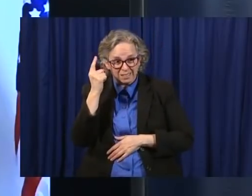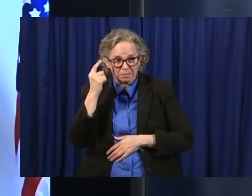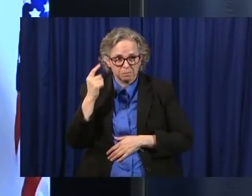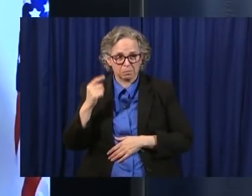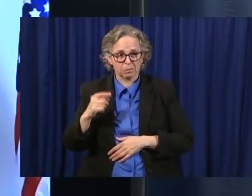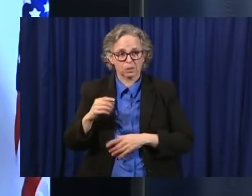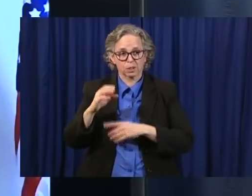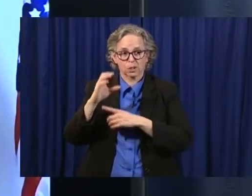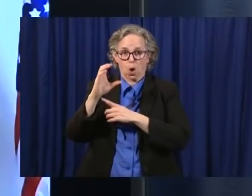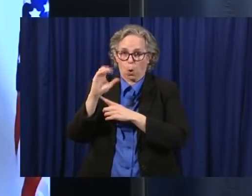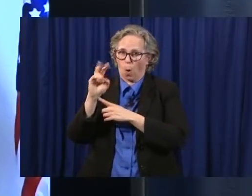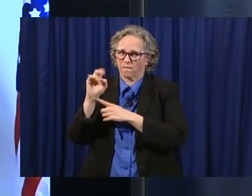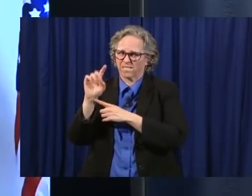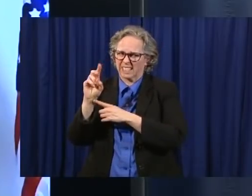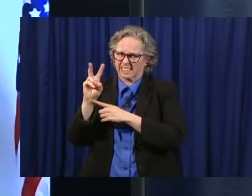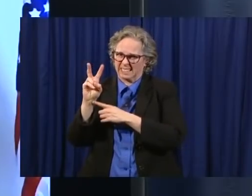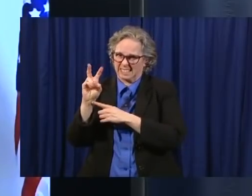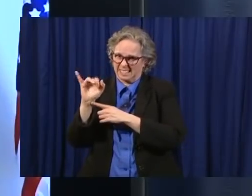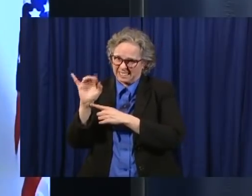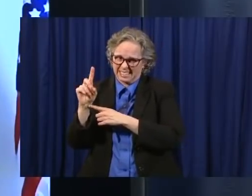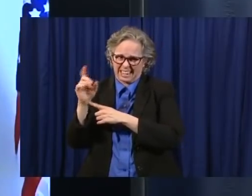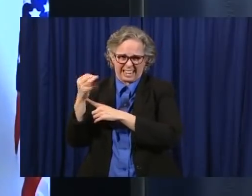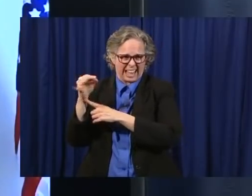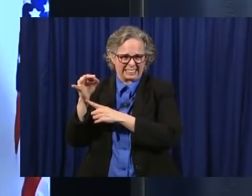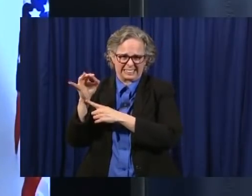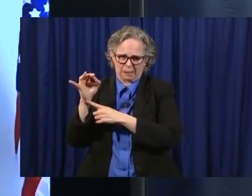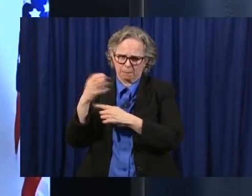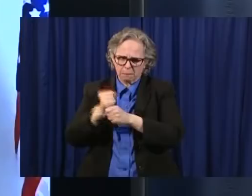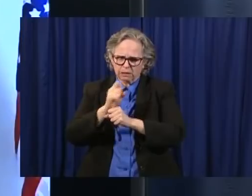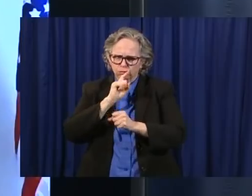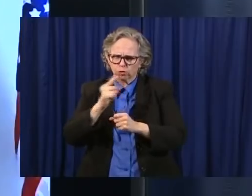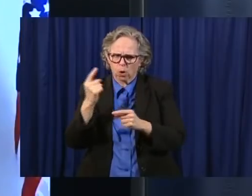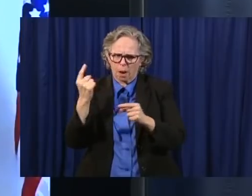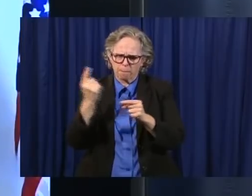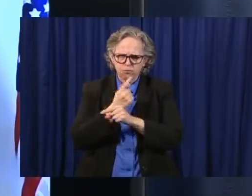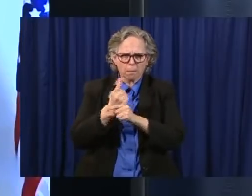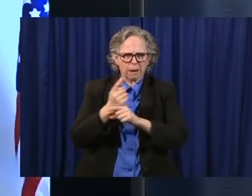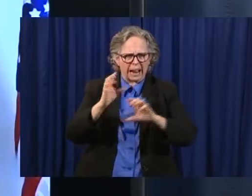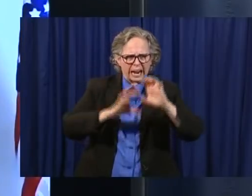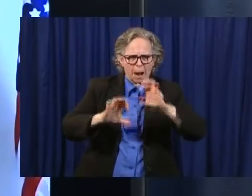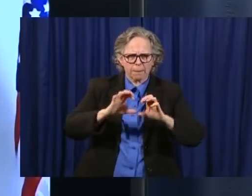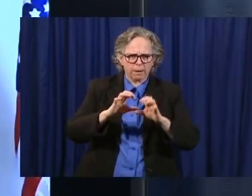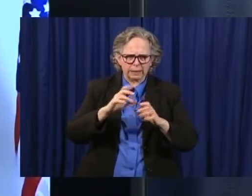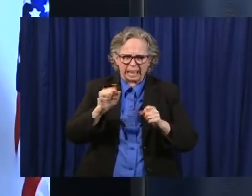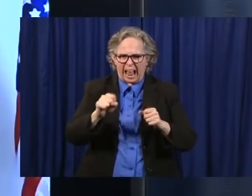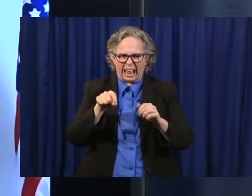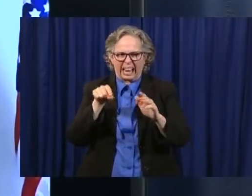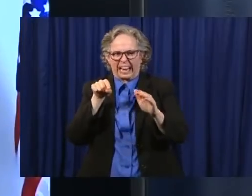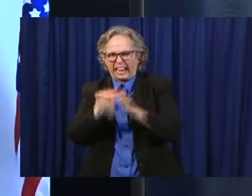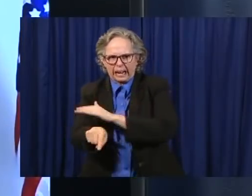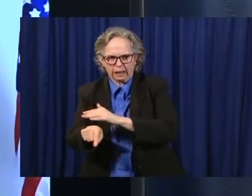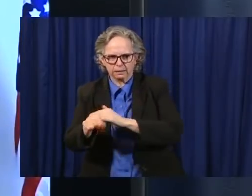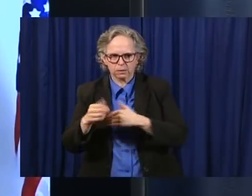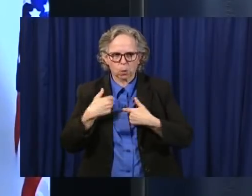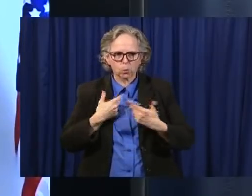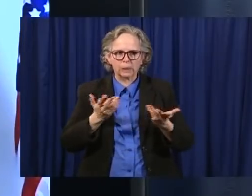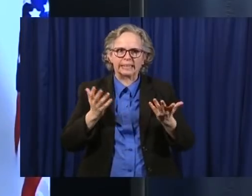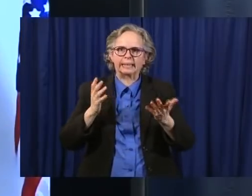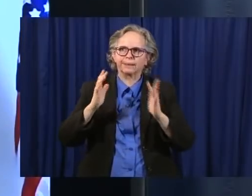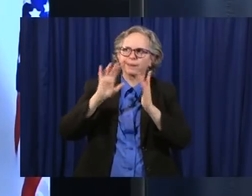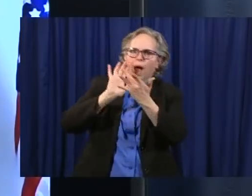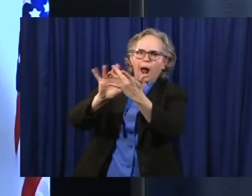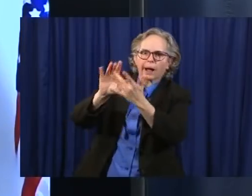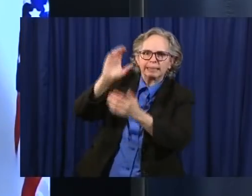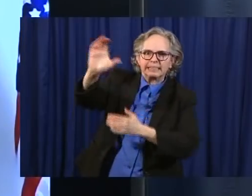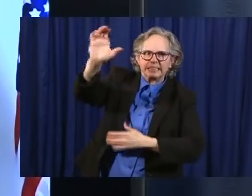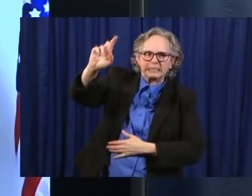actually killed COVID. So we did check with the CDC and EPA on that, and we knew exactly what chemicals, of all those chemicals we normally